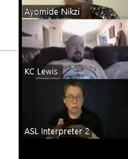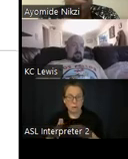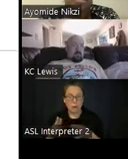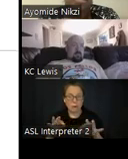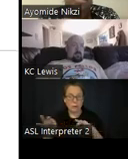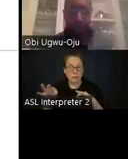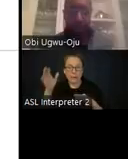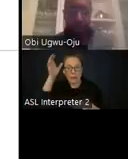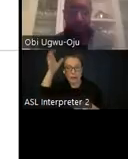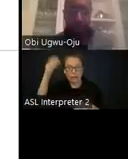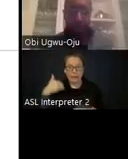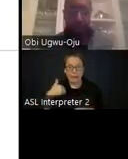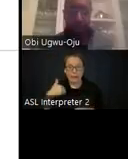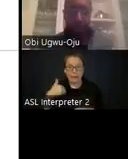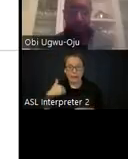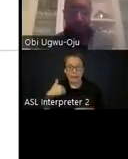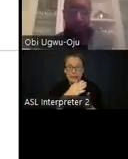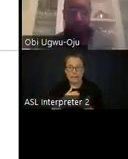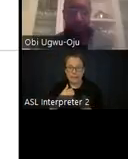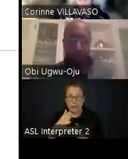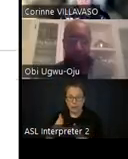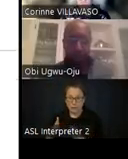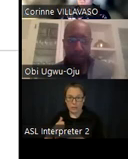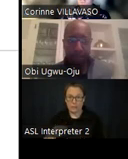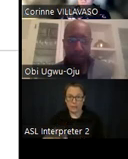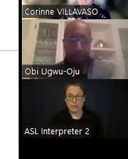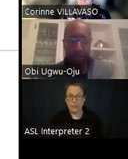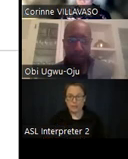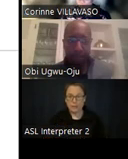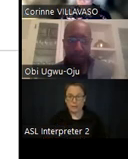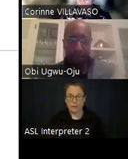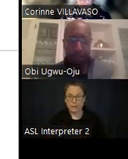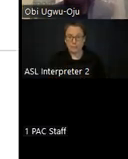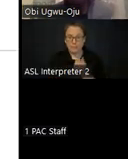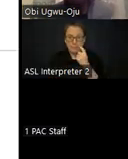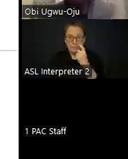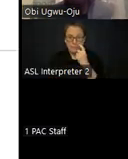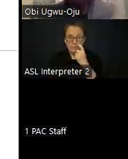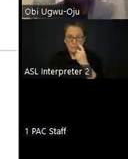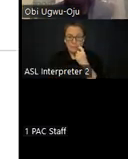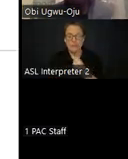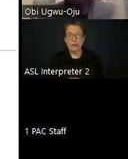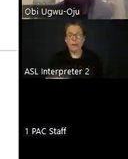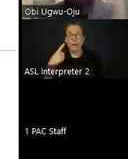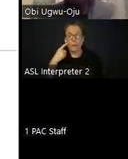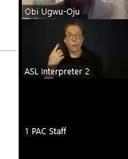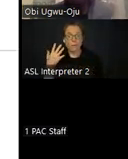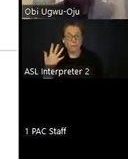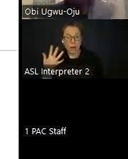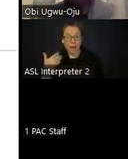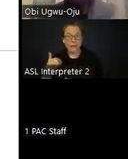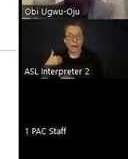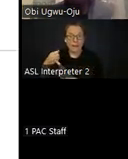eight sections. There is somewhat expansive text for five of them. The other